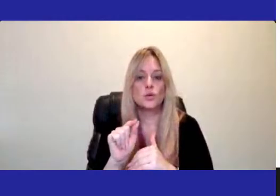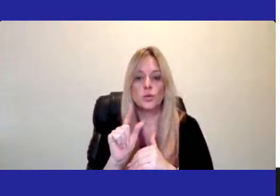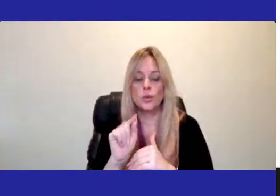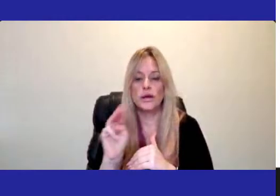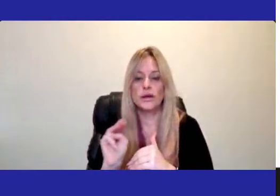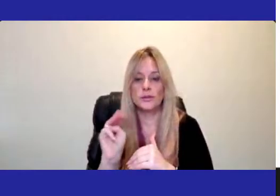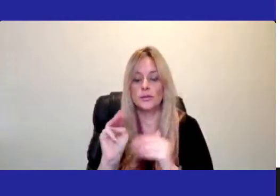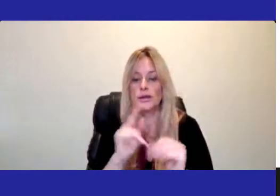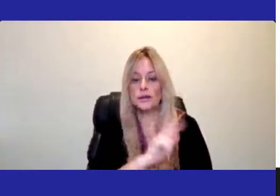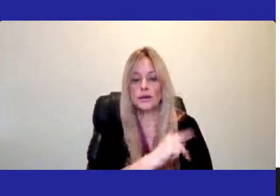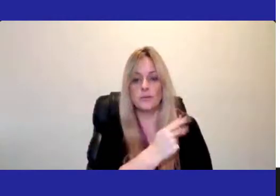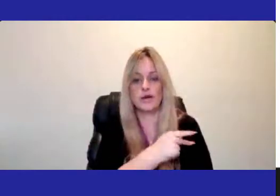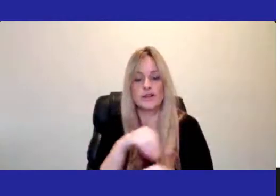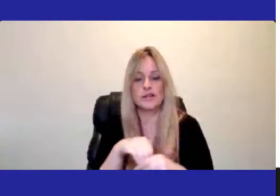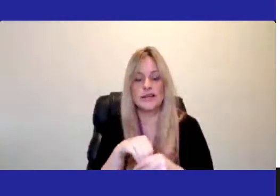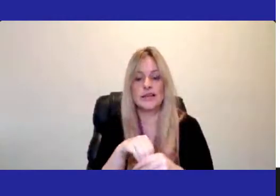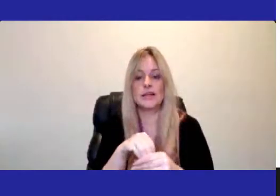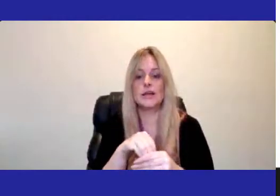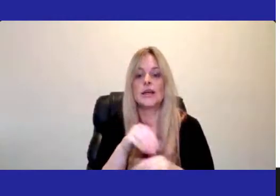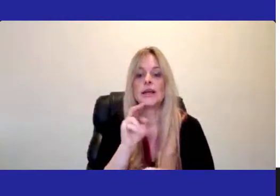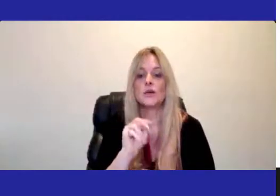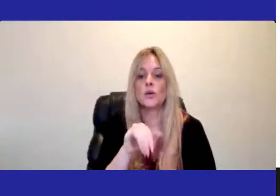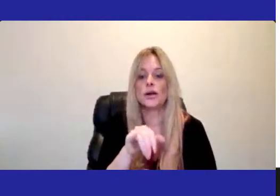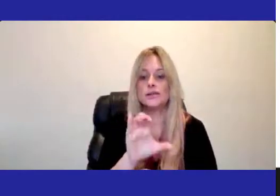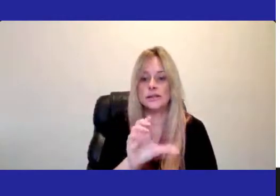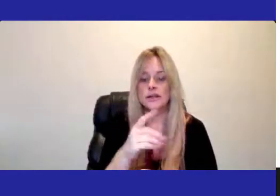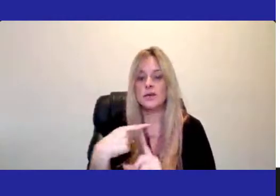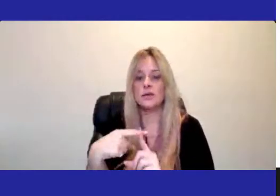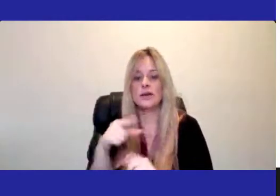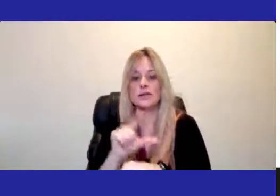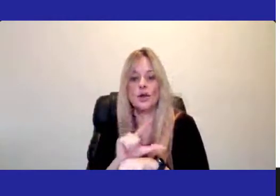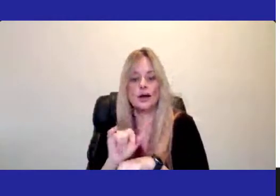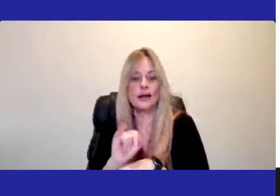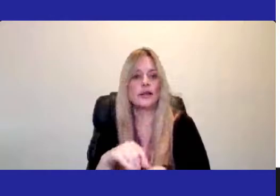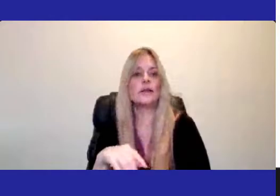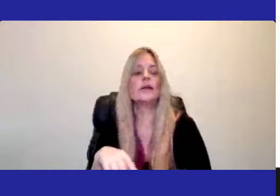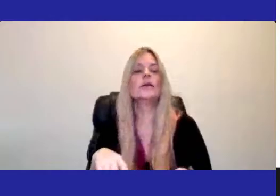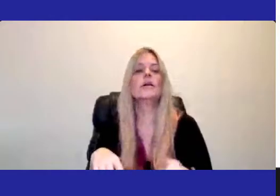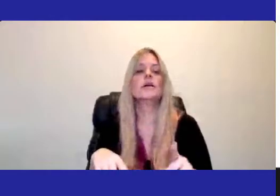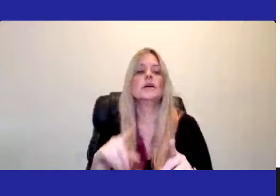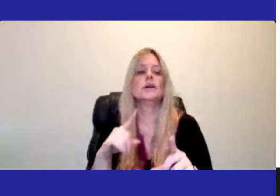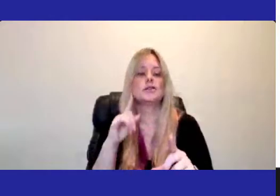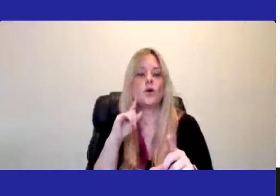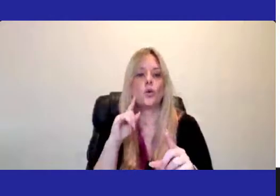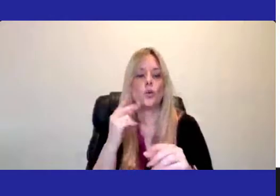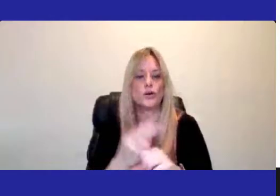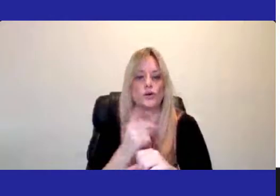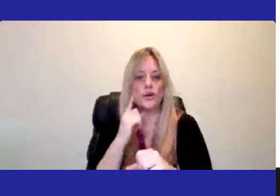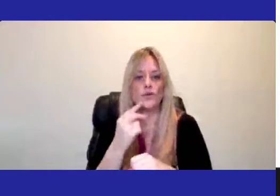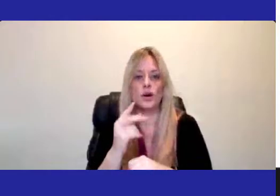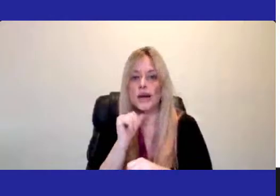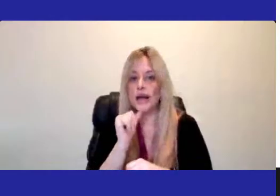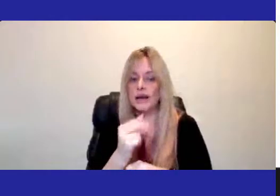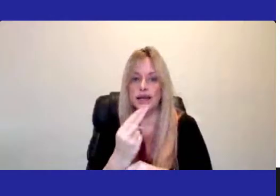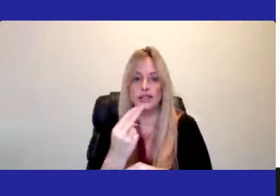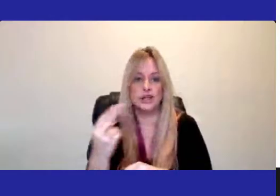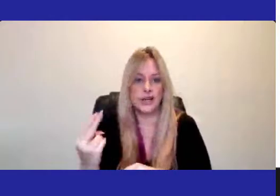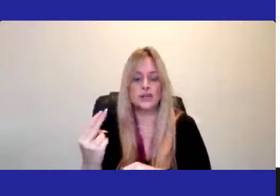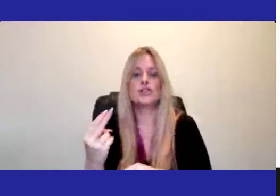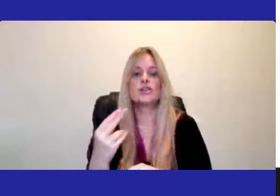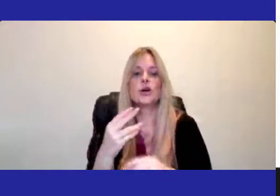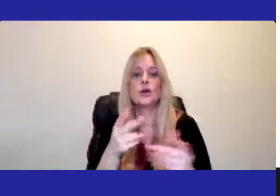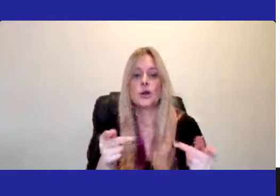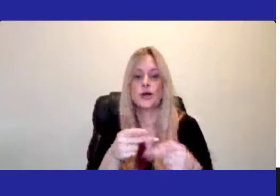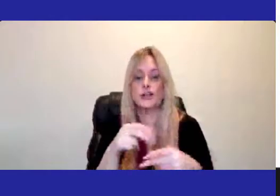Island. We leverage it for non-H&H sites across New York City, excluding sites located in the Bronx, because